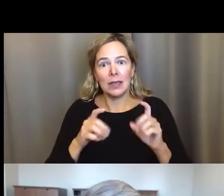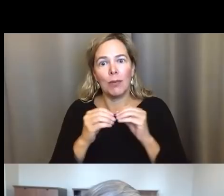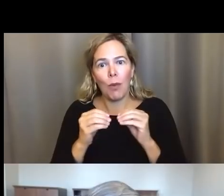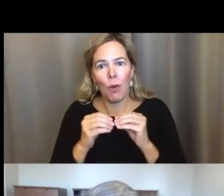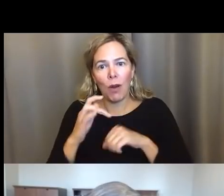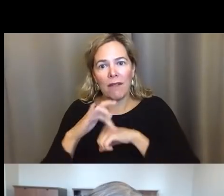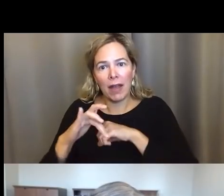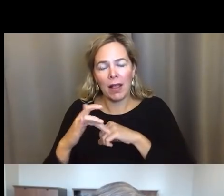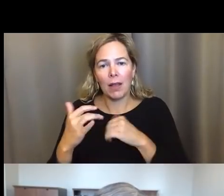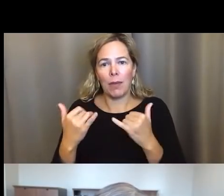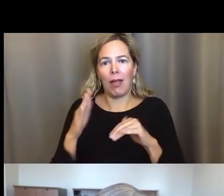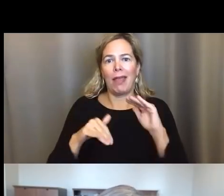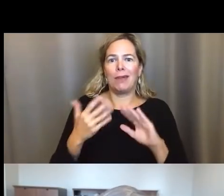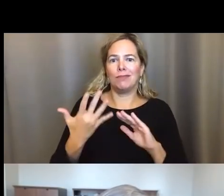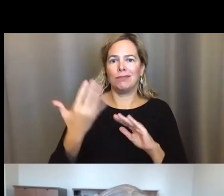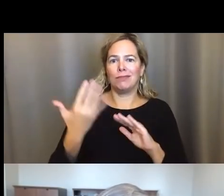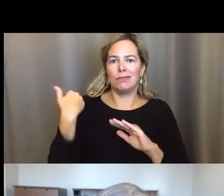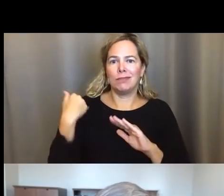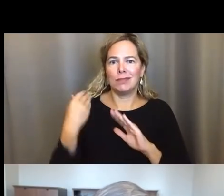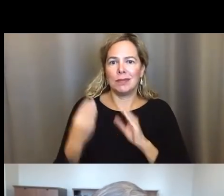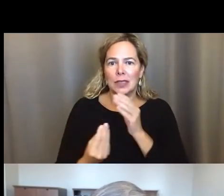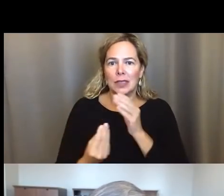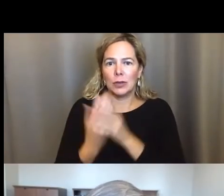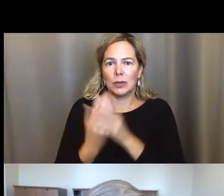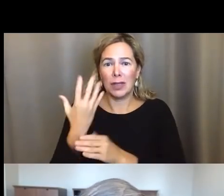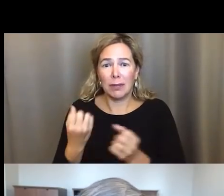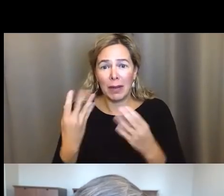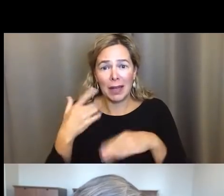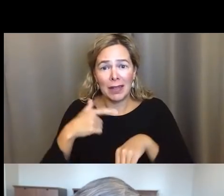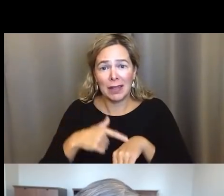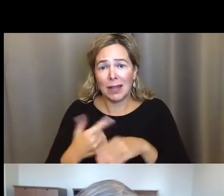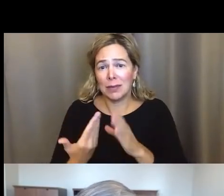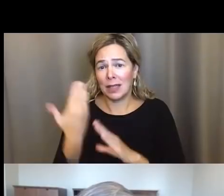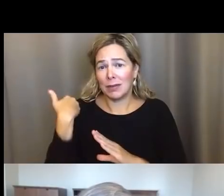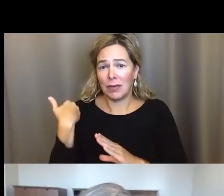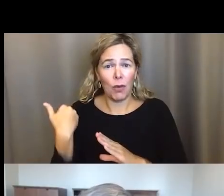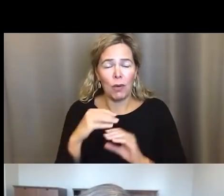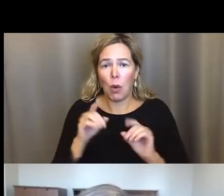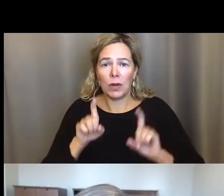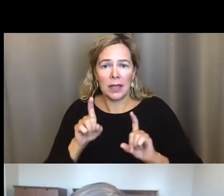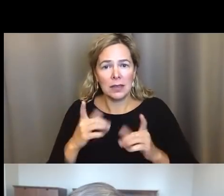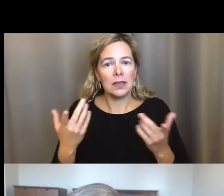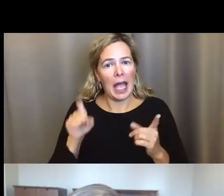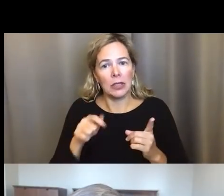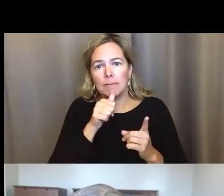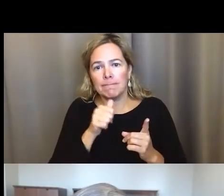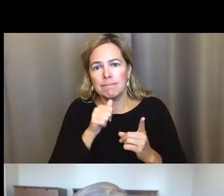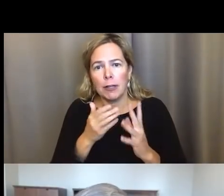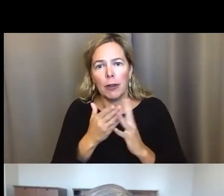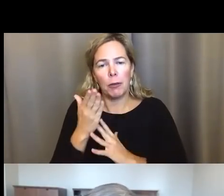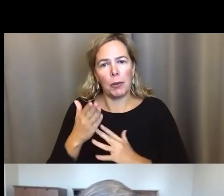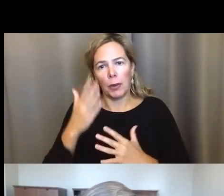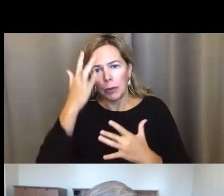home without testing to ride out their symptoms. So I do think that